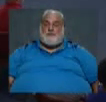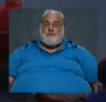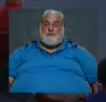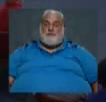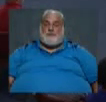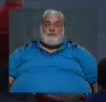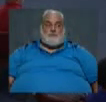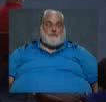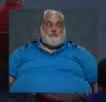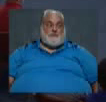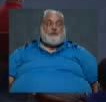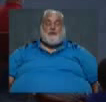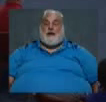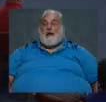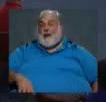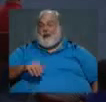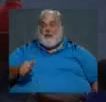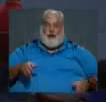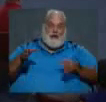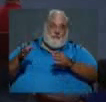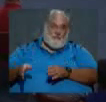We have another.